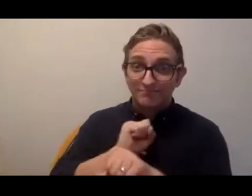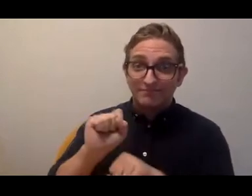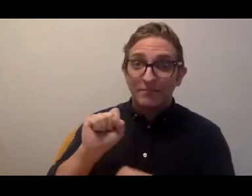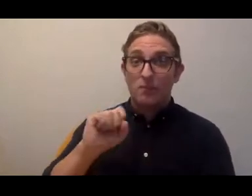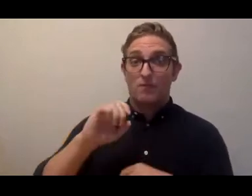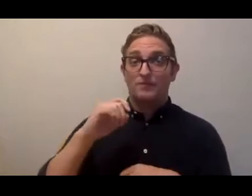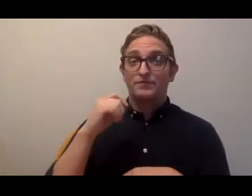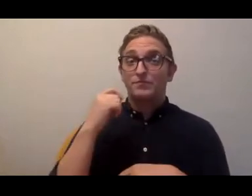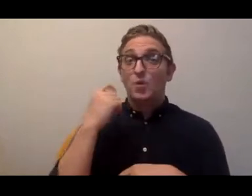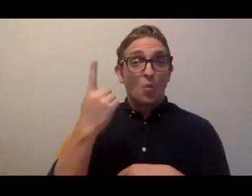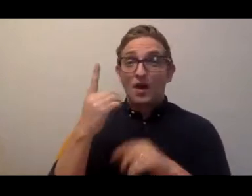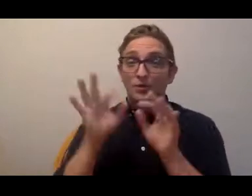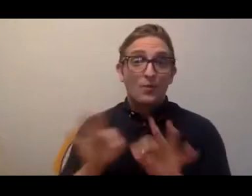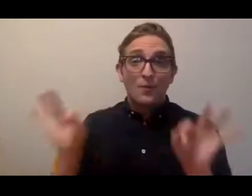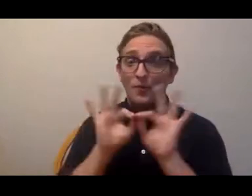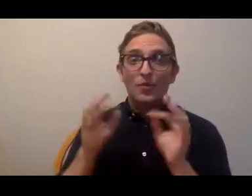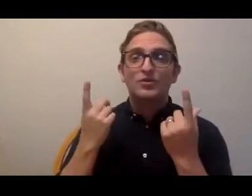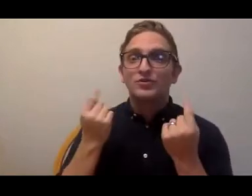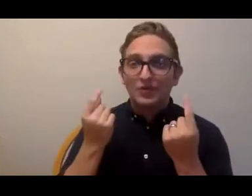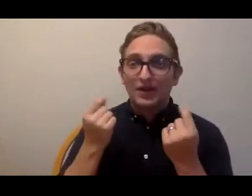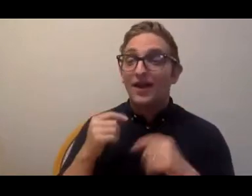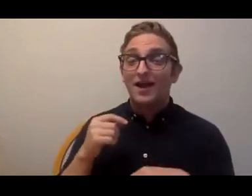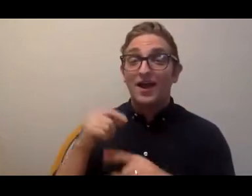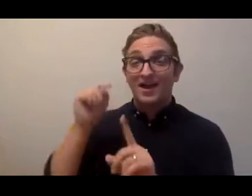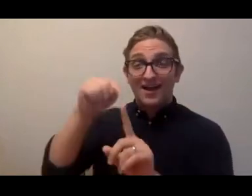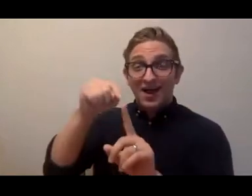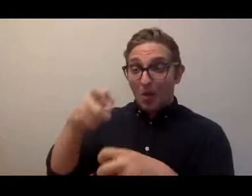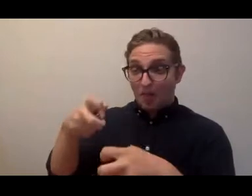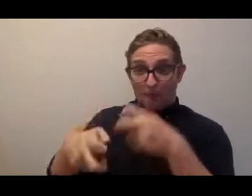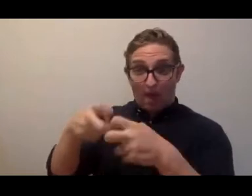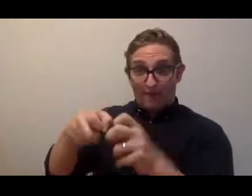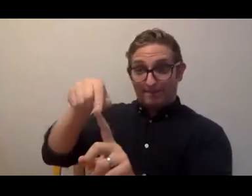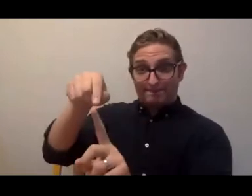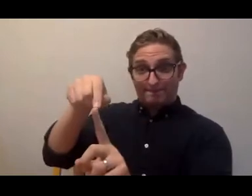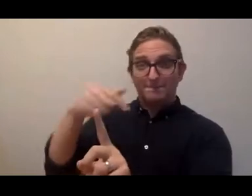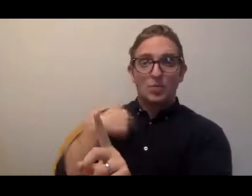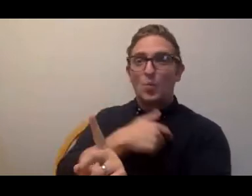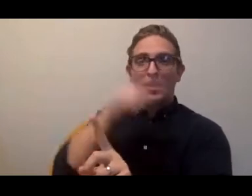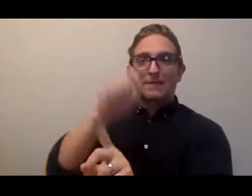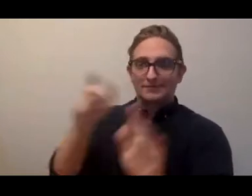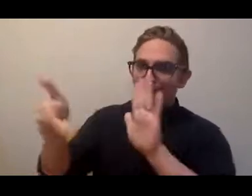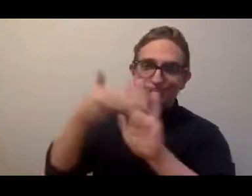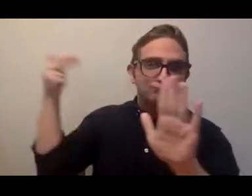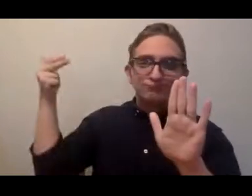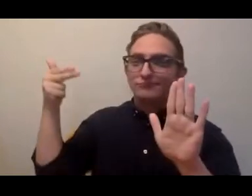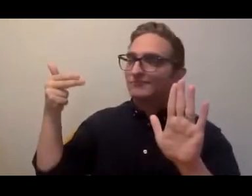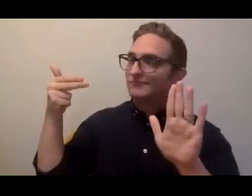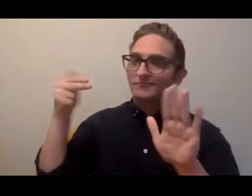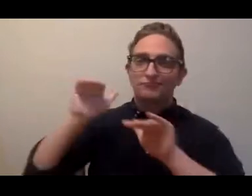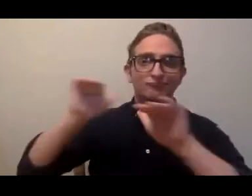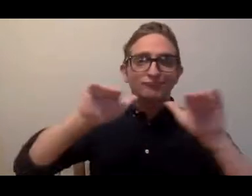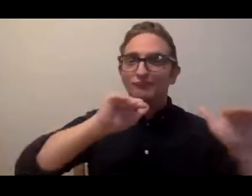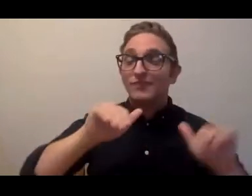One thing is to call out the elephant in the room. Now, the elephant in the room is not